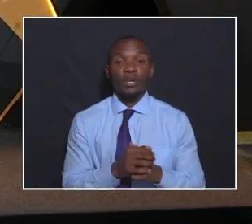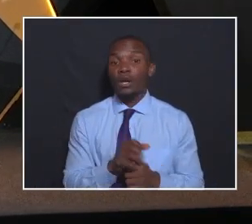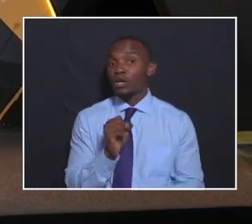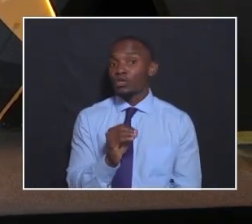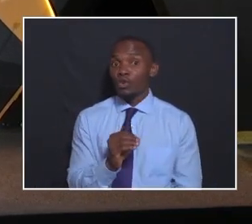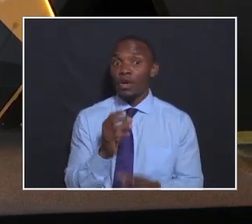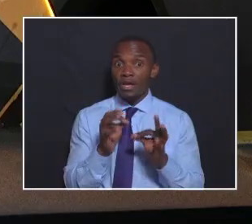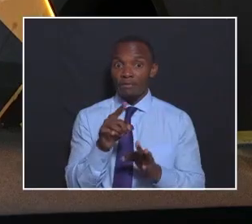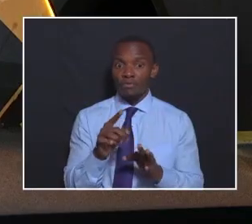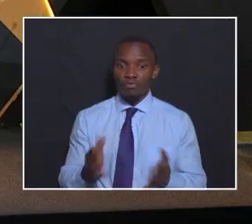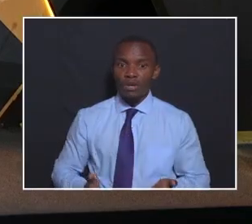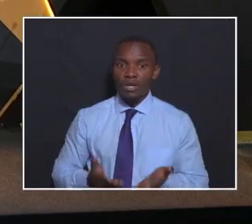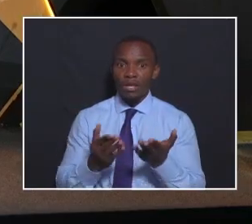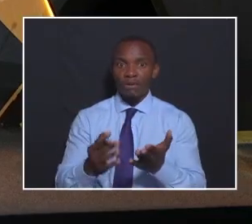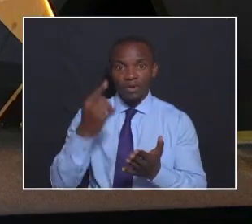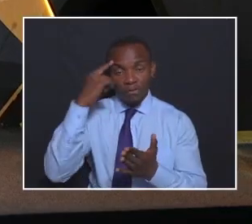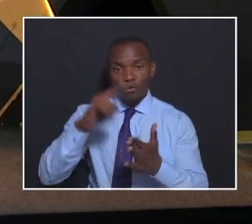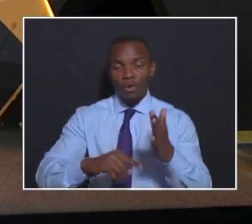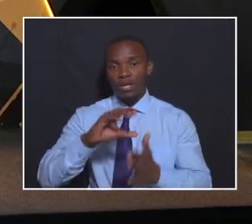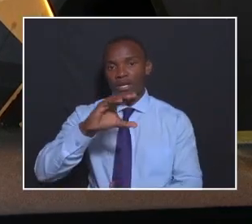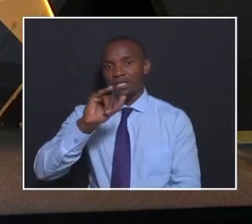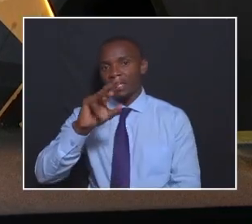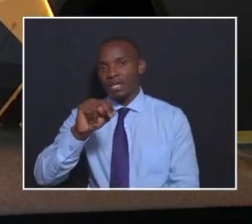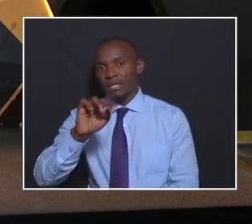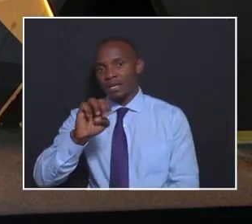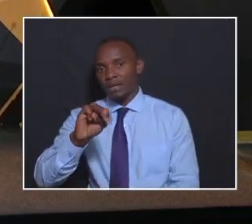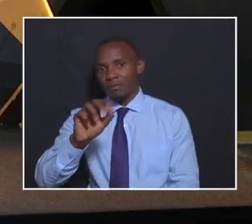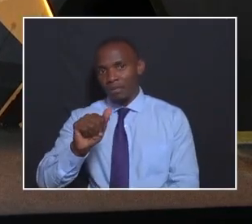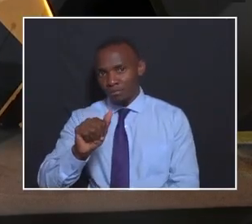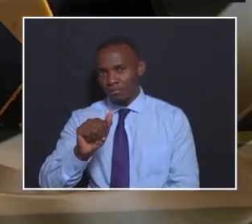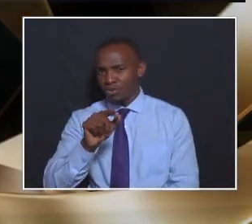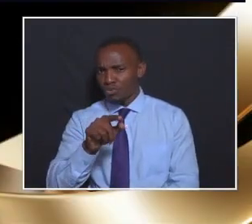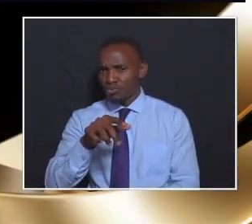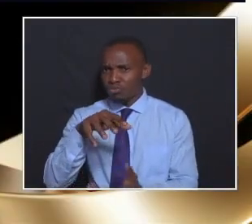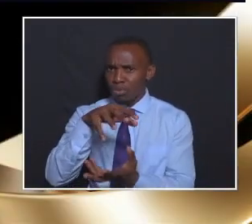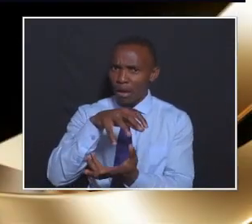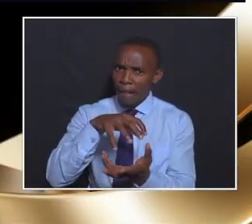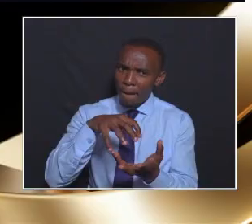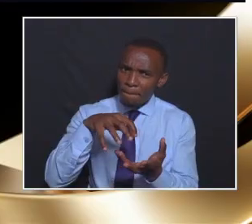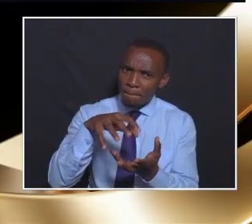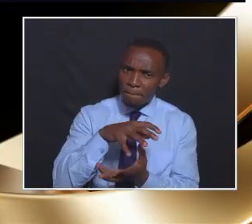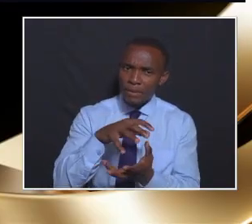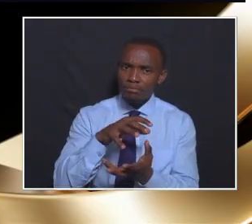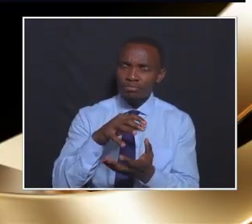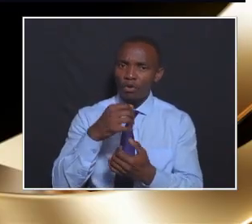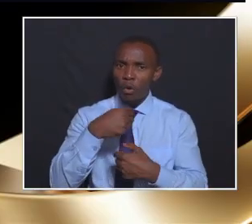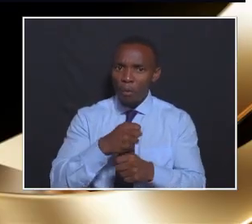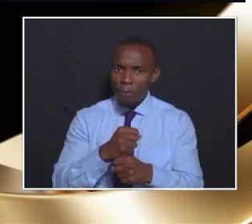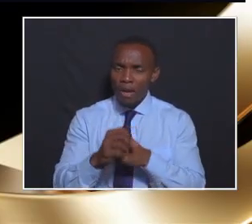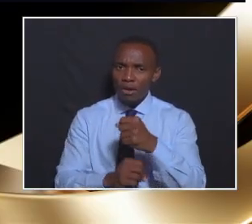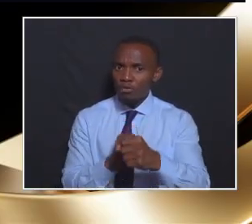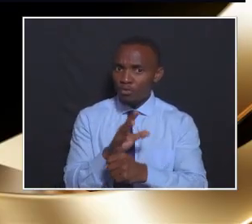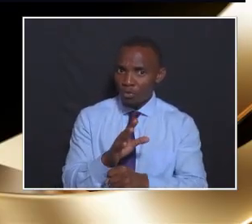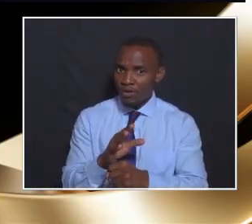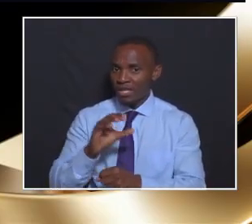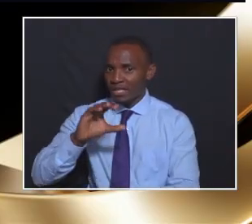you're delivering for cinema, have you mixed your film in a cinema format? If you're